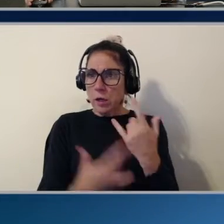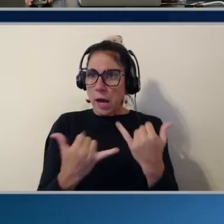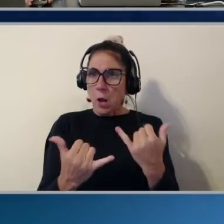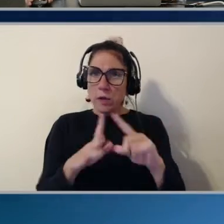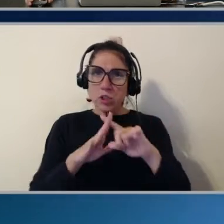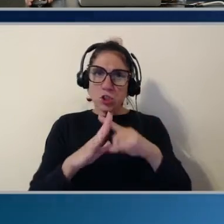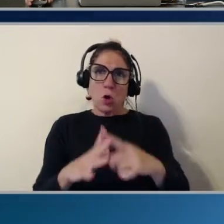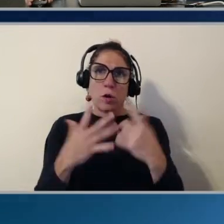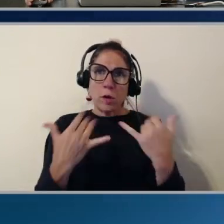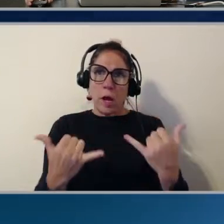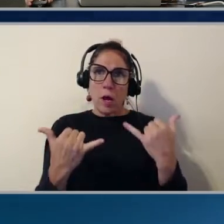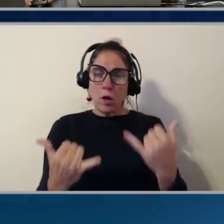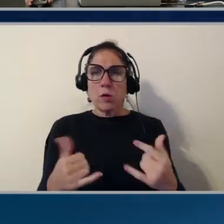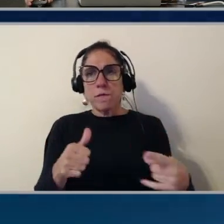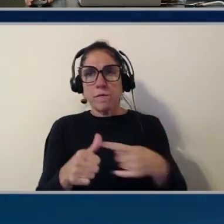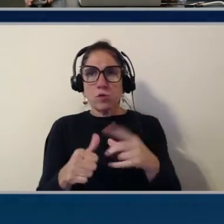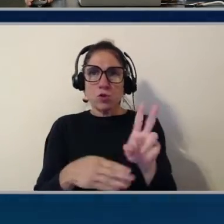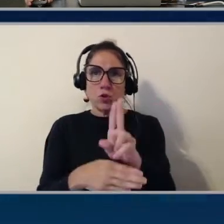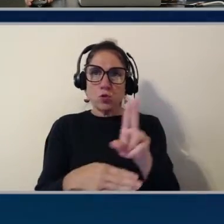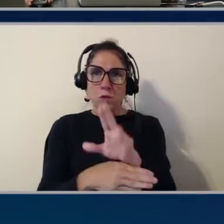The first use case